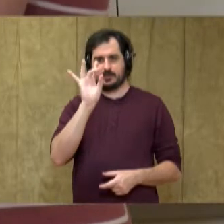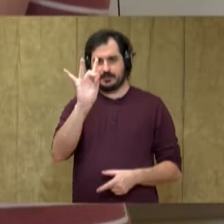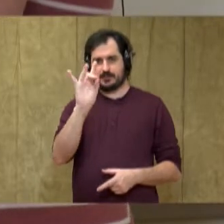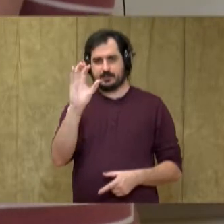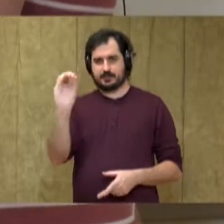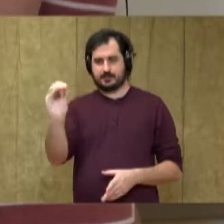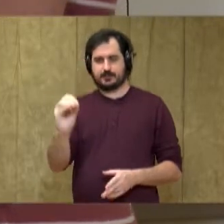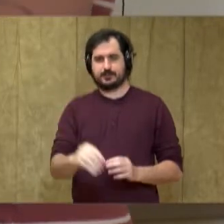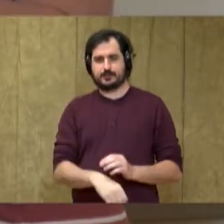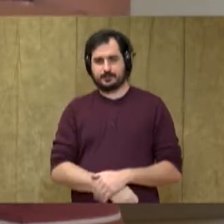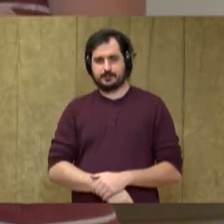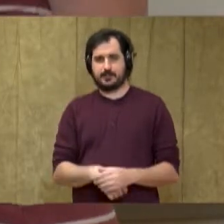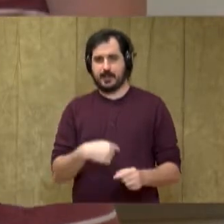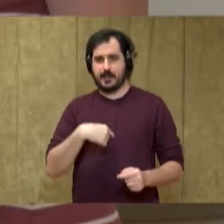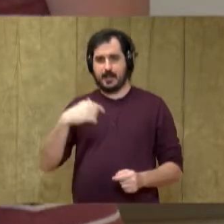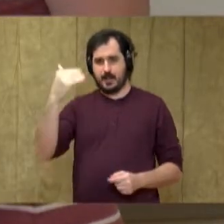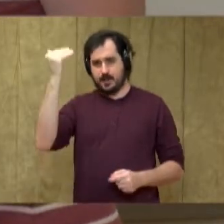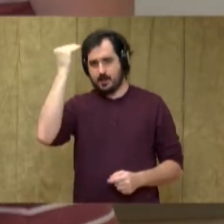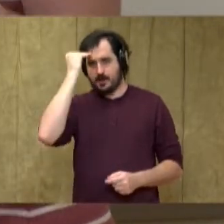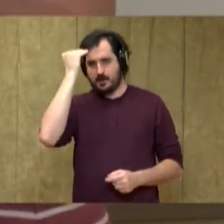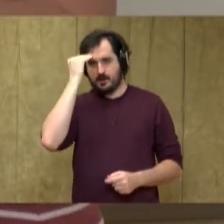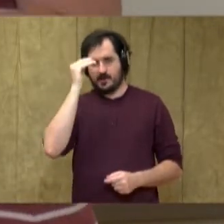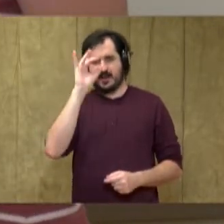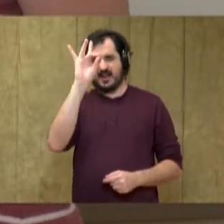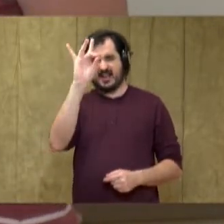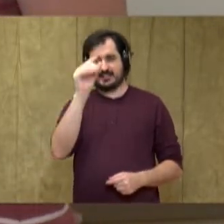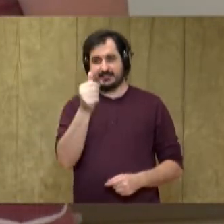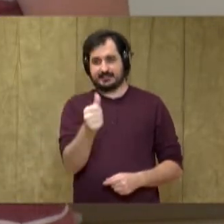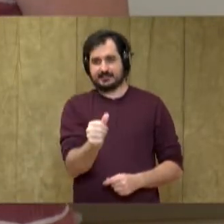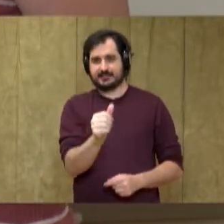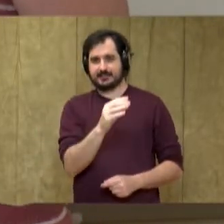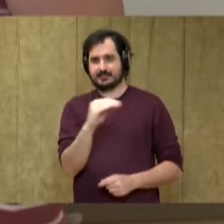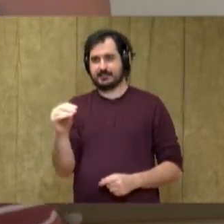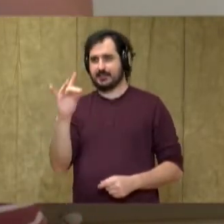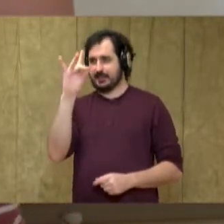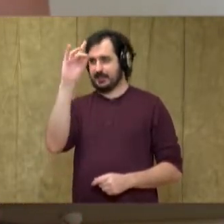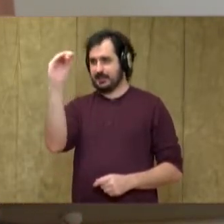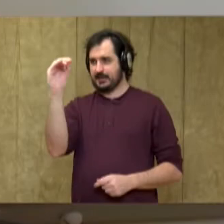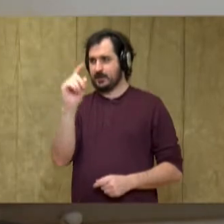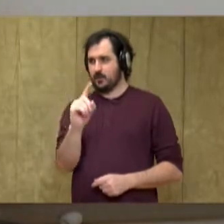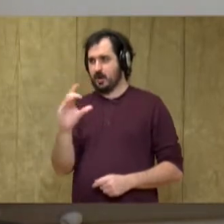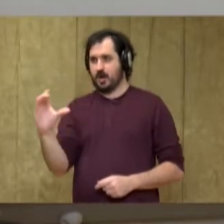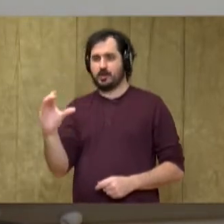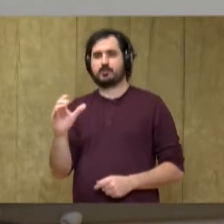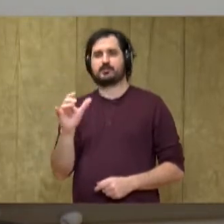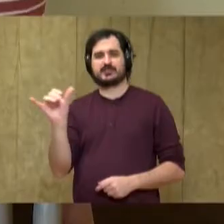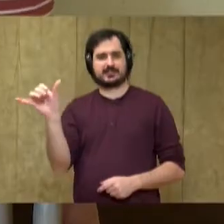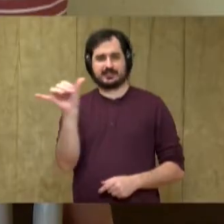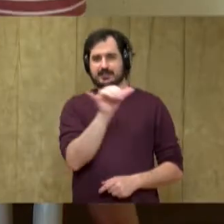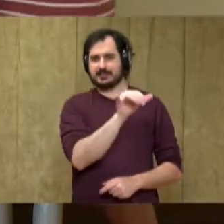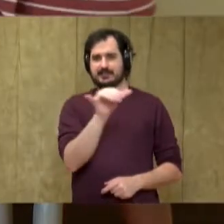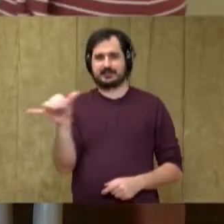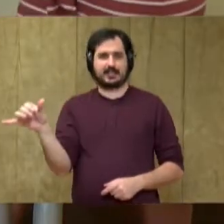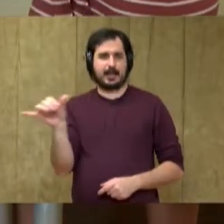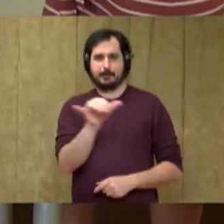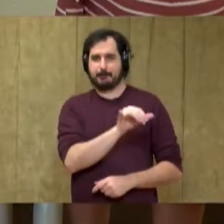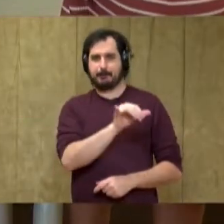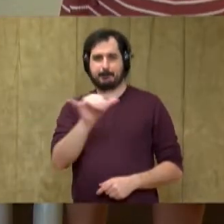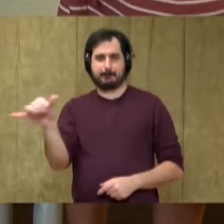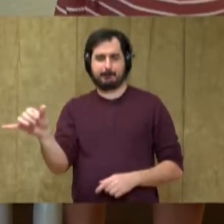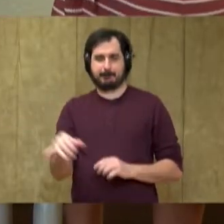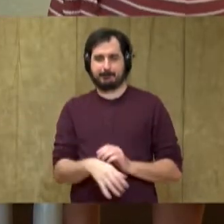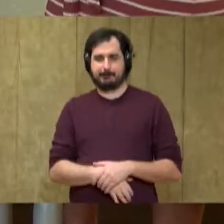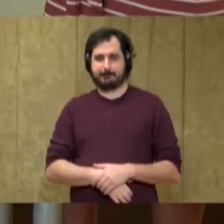And I know that 8/10ths and 80 hundredths are the same value. So I'm going to